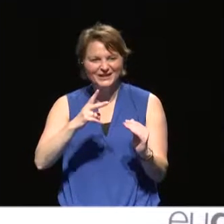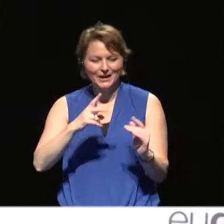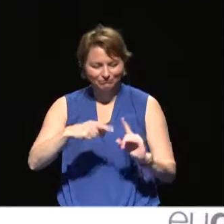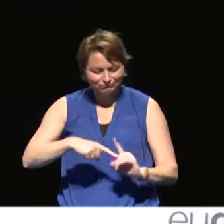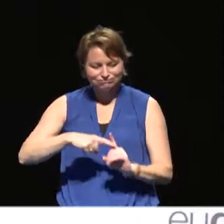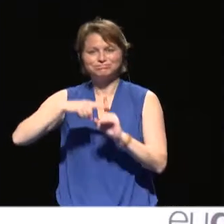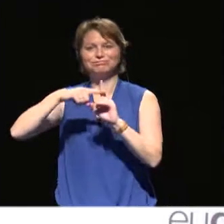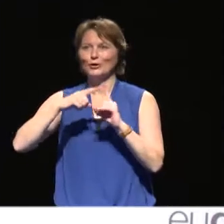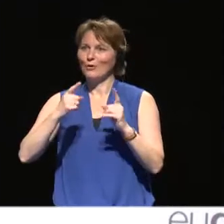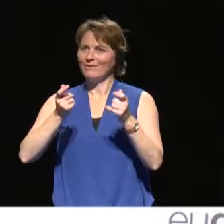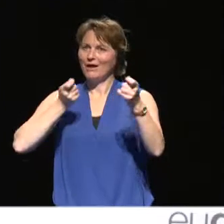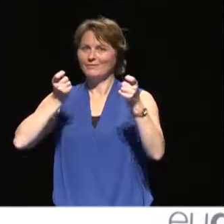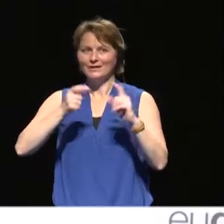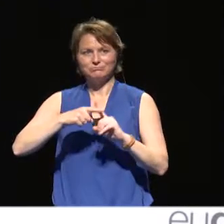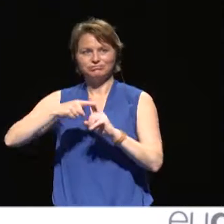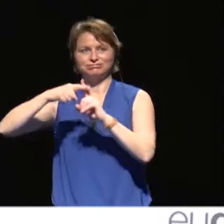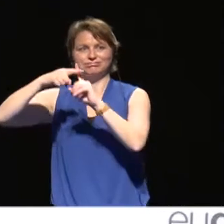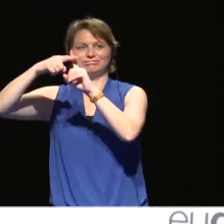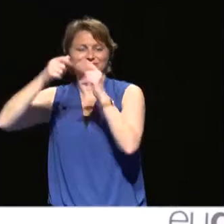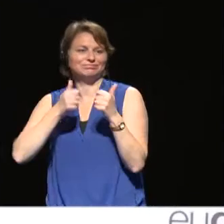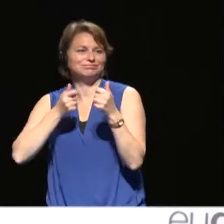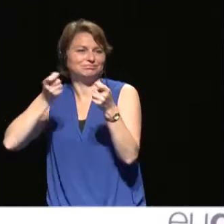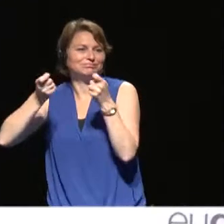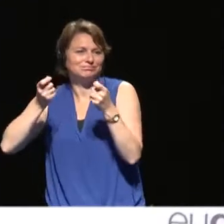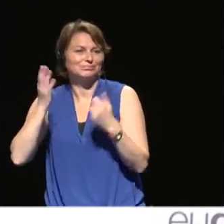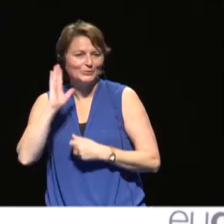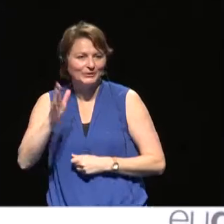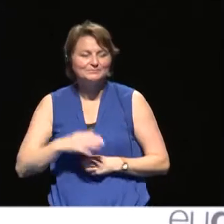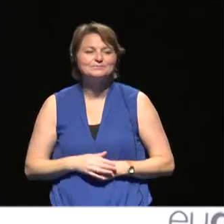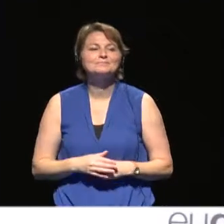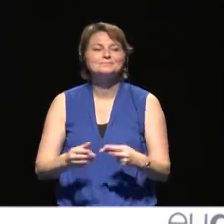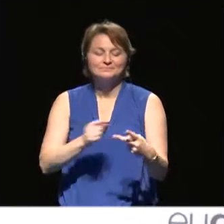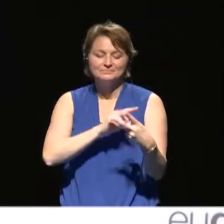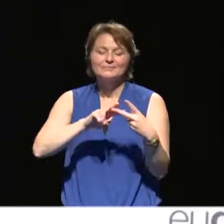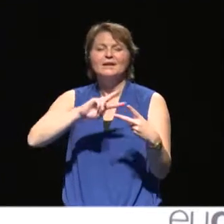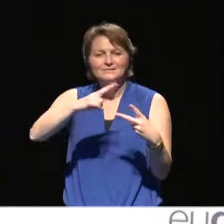producing good governance. The second thing is decentralization.